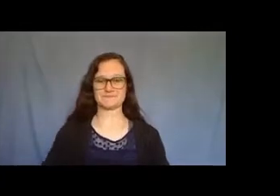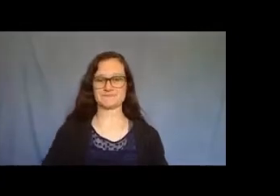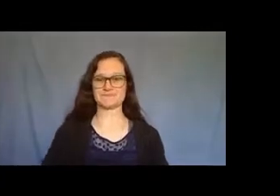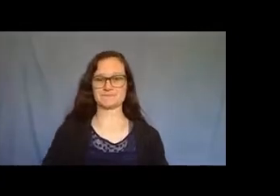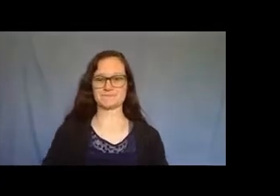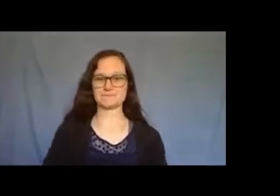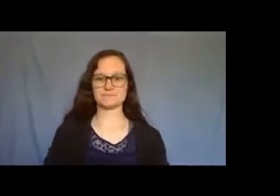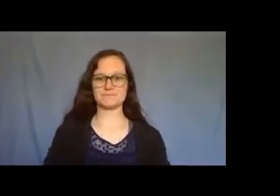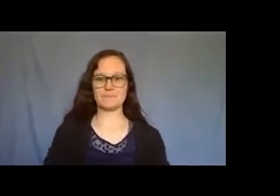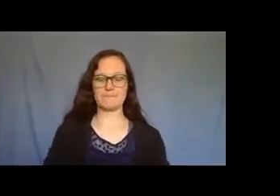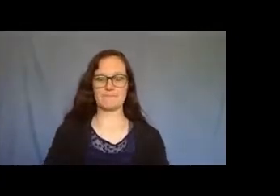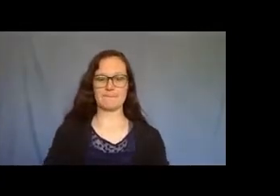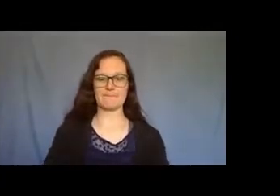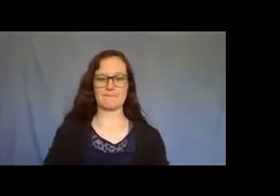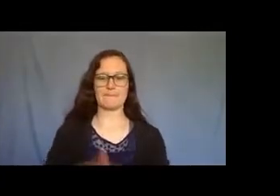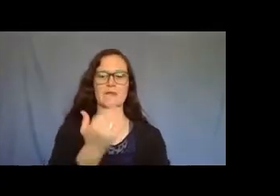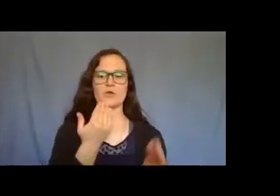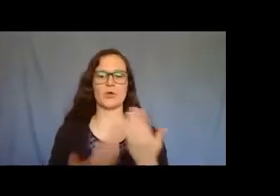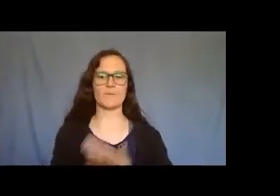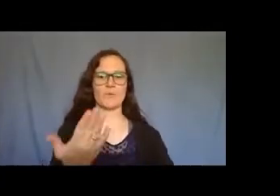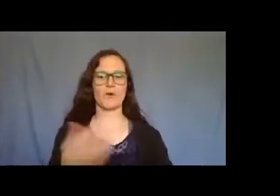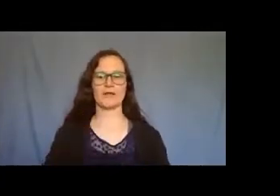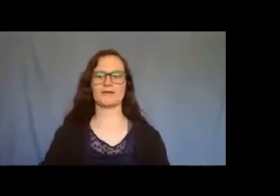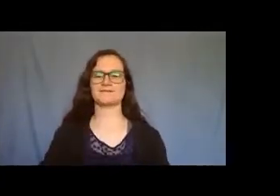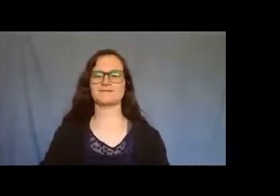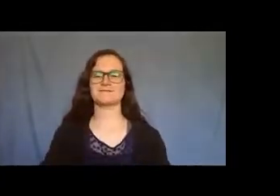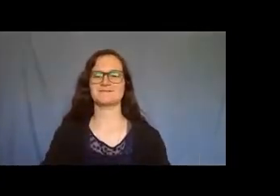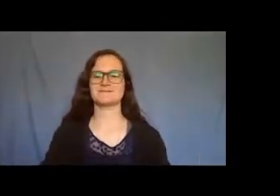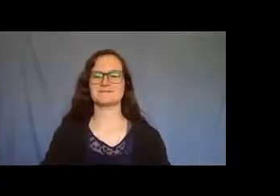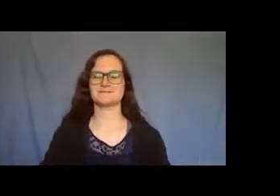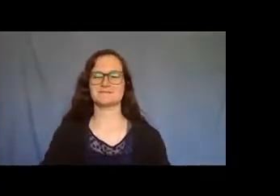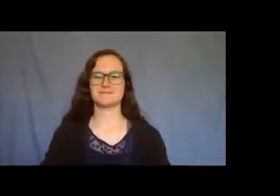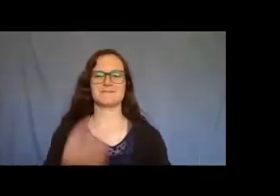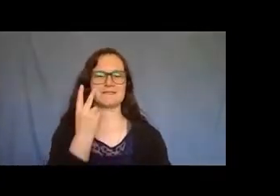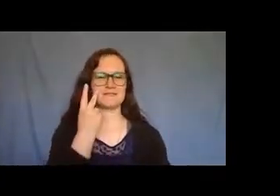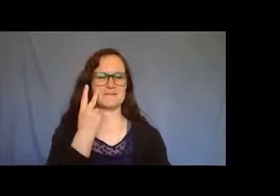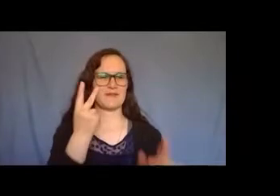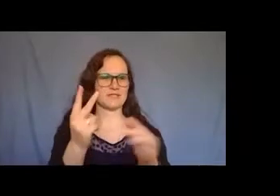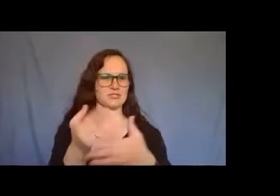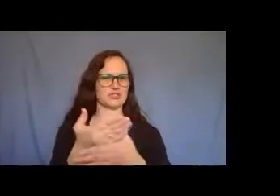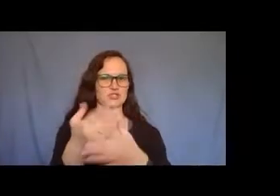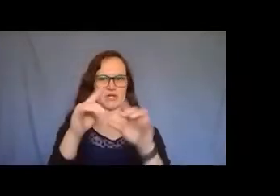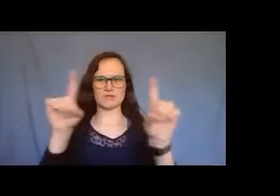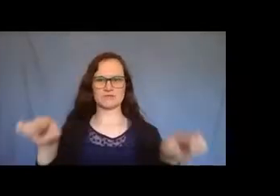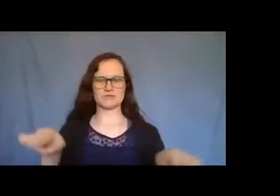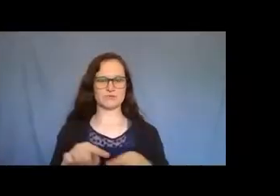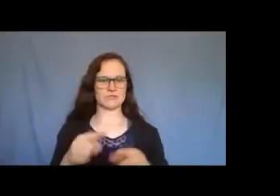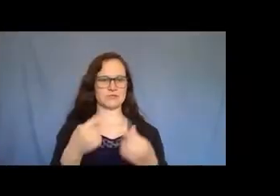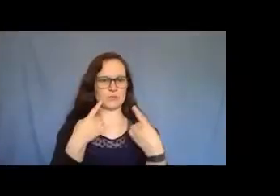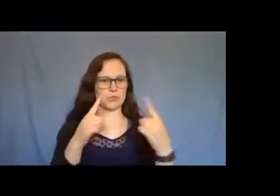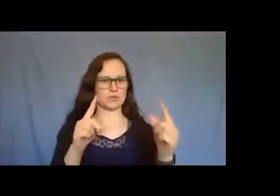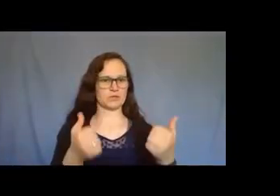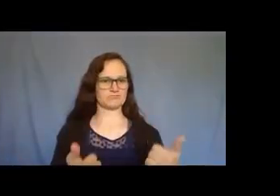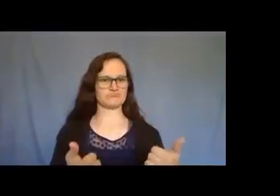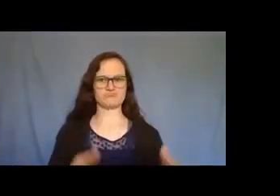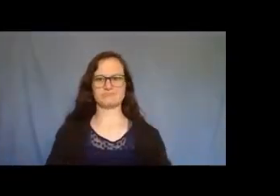Good morning. Thanks for having me. Let me see if I can get the share screen to work here.